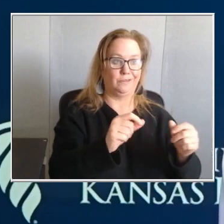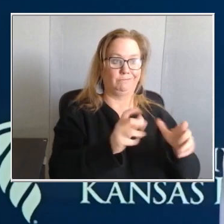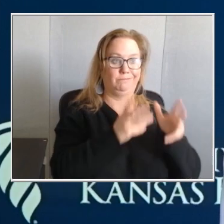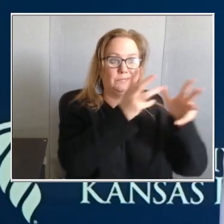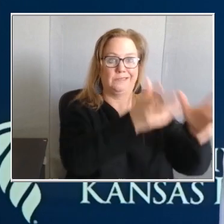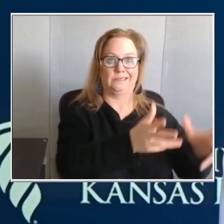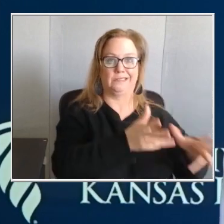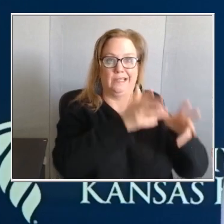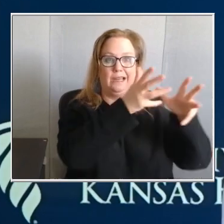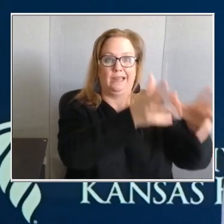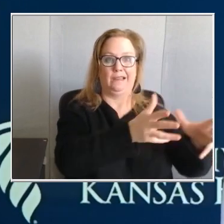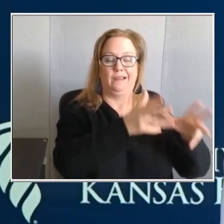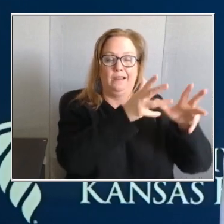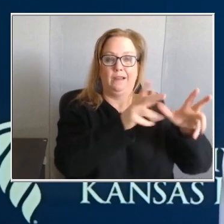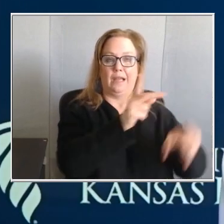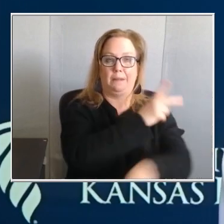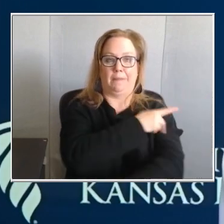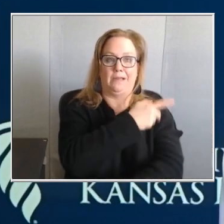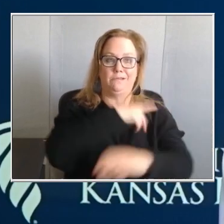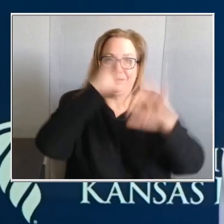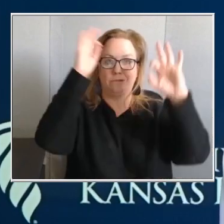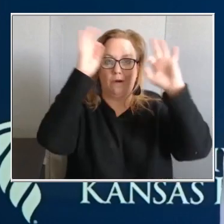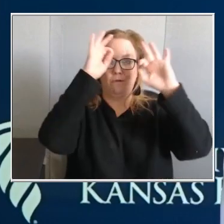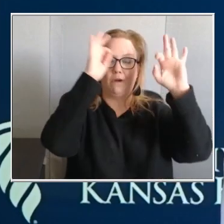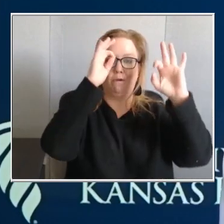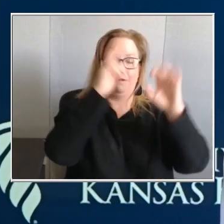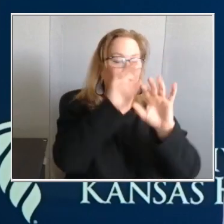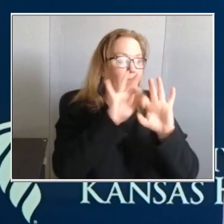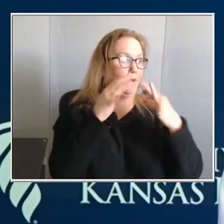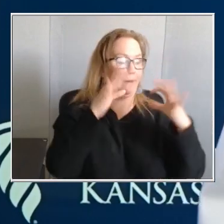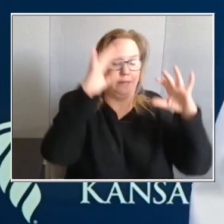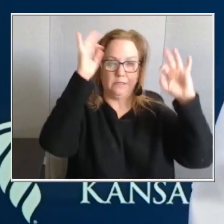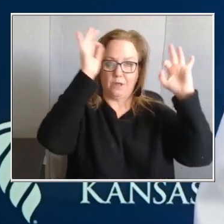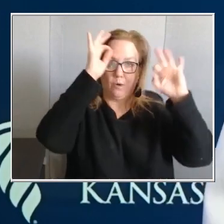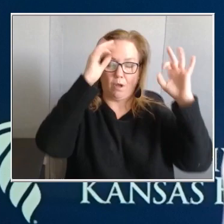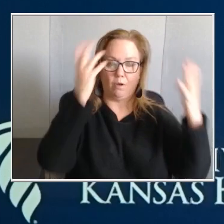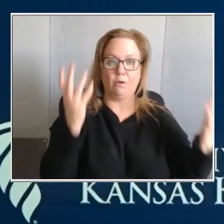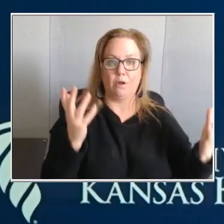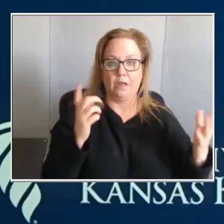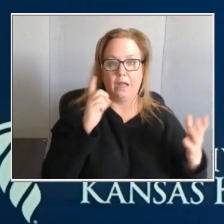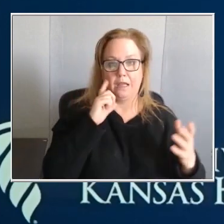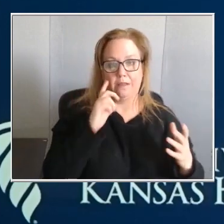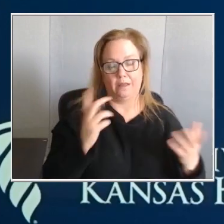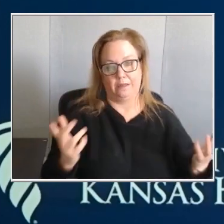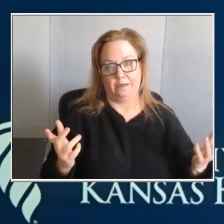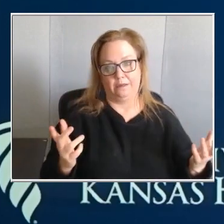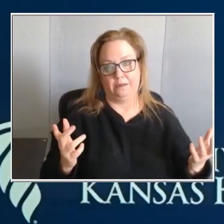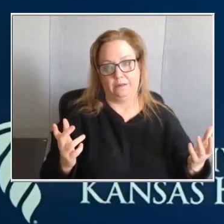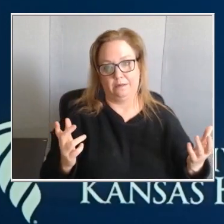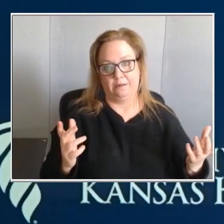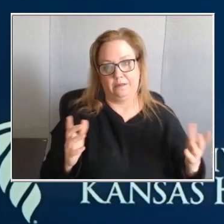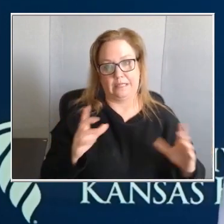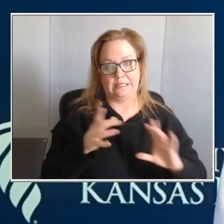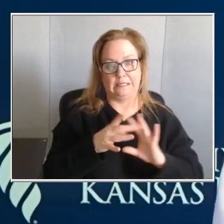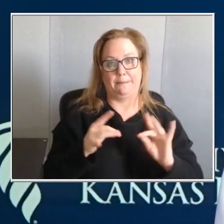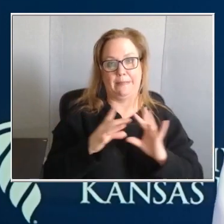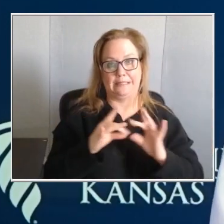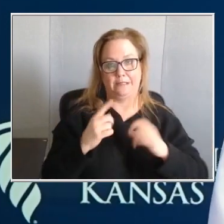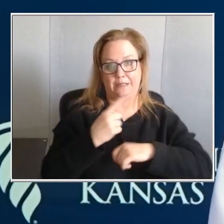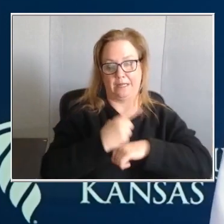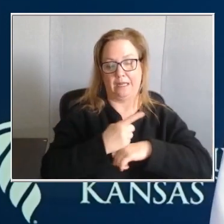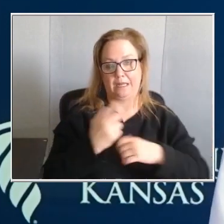patients don't even know about it. Their families don't know about it. So I think that is that's the message of the day, and